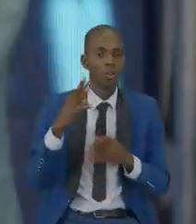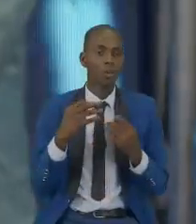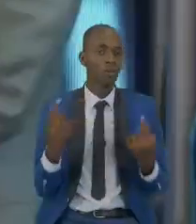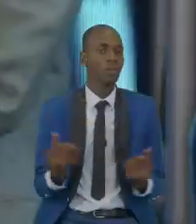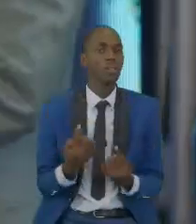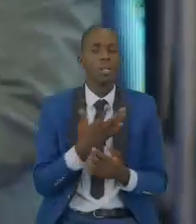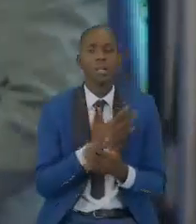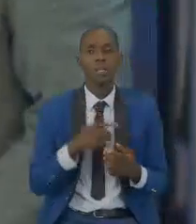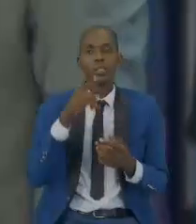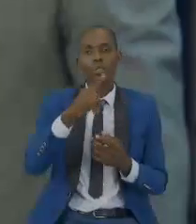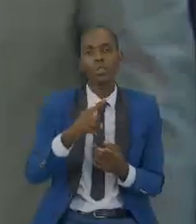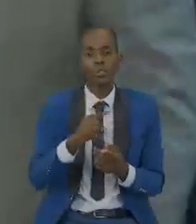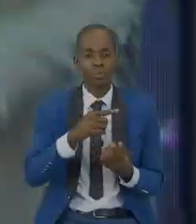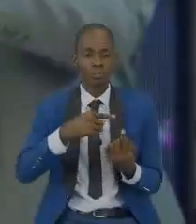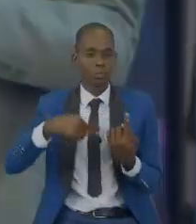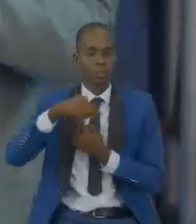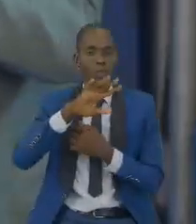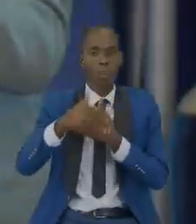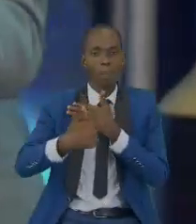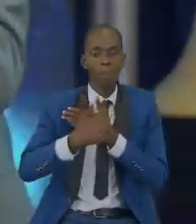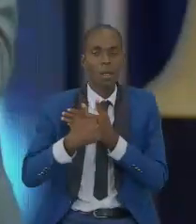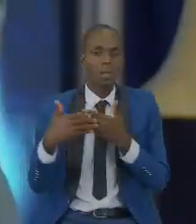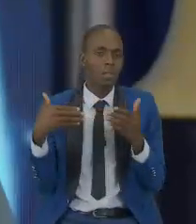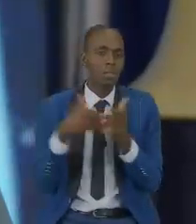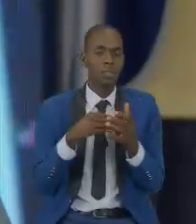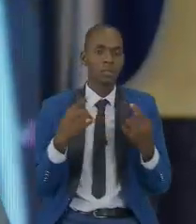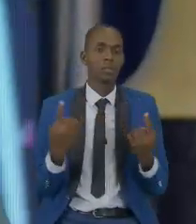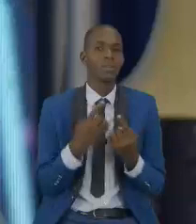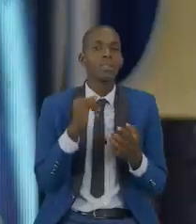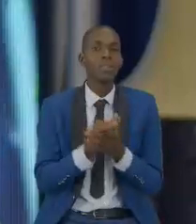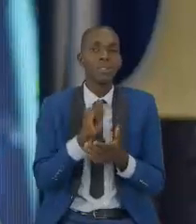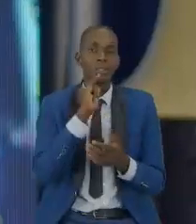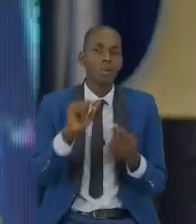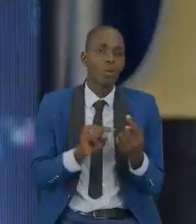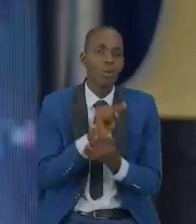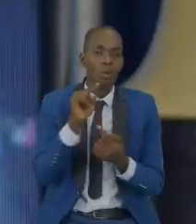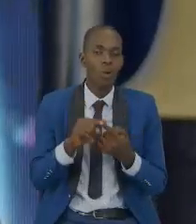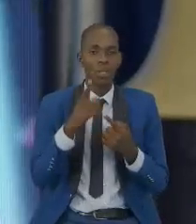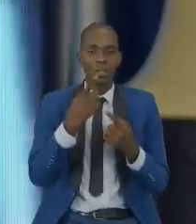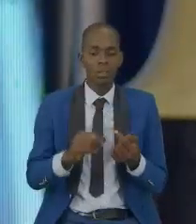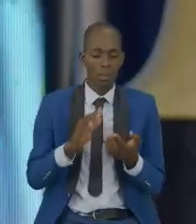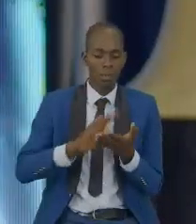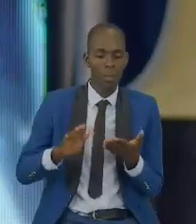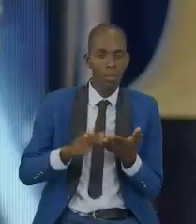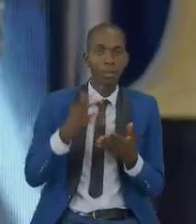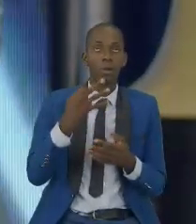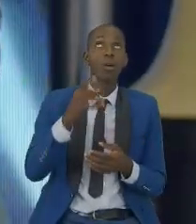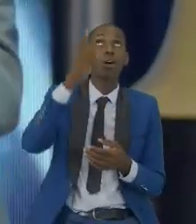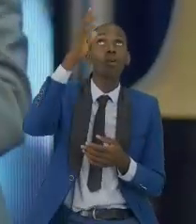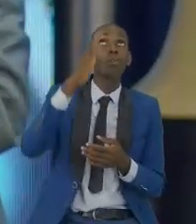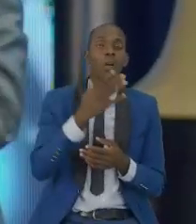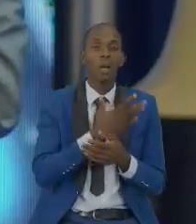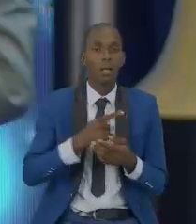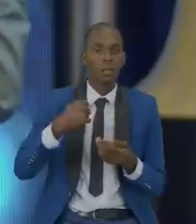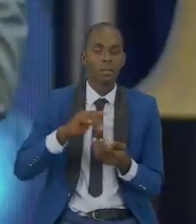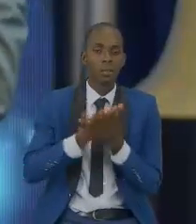you turn your back against sin. That's when the pardon of God and the